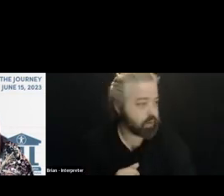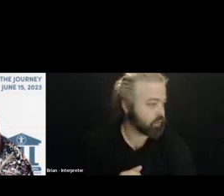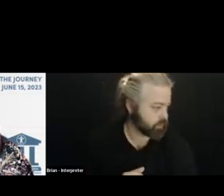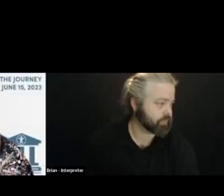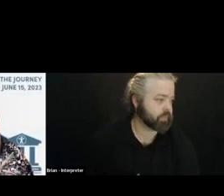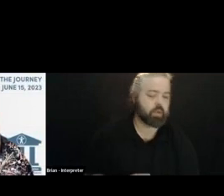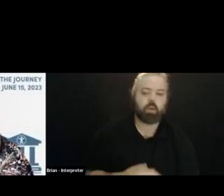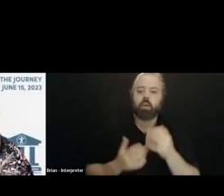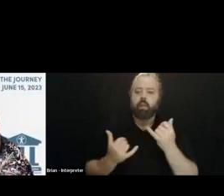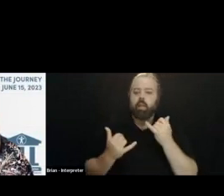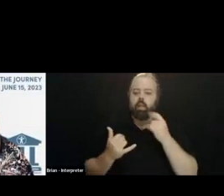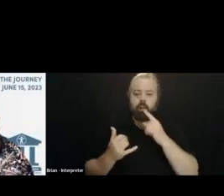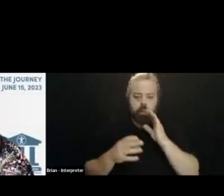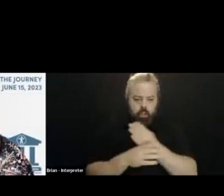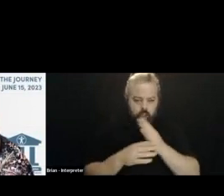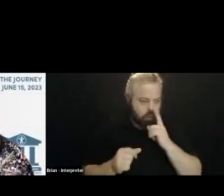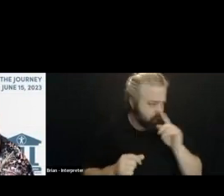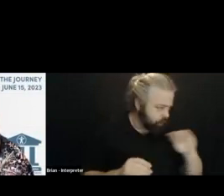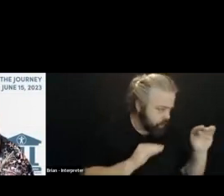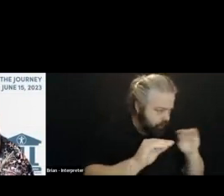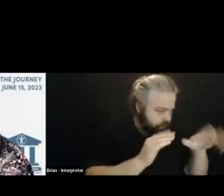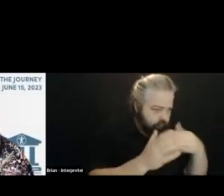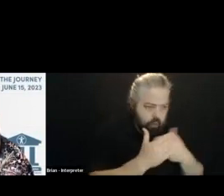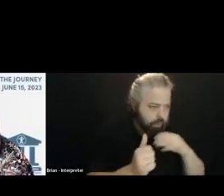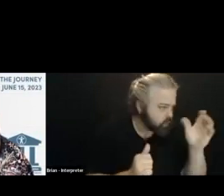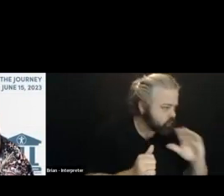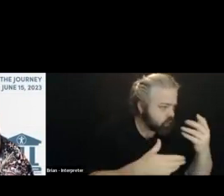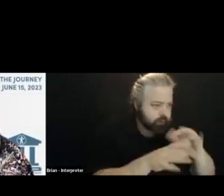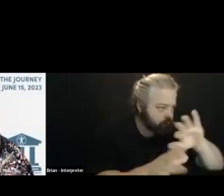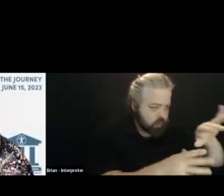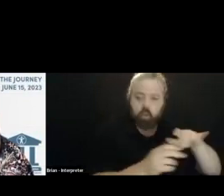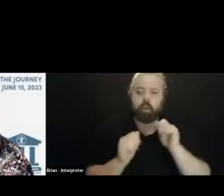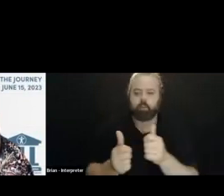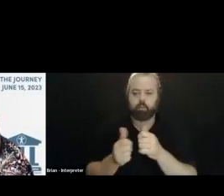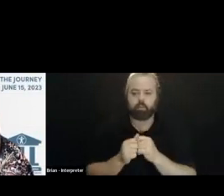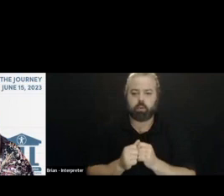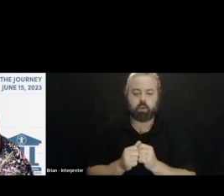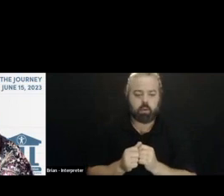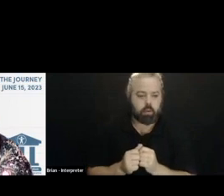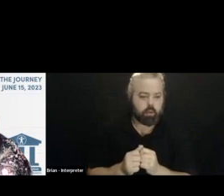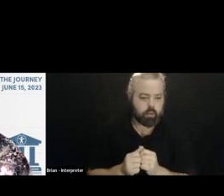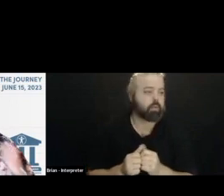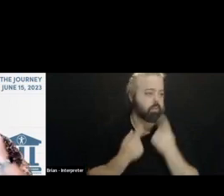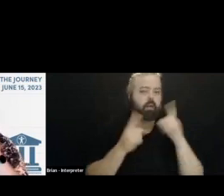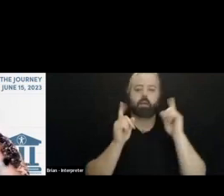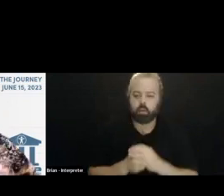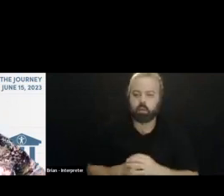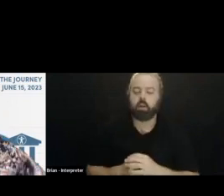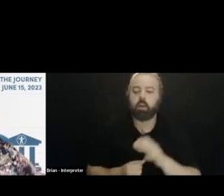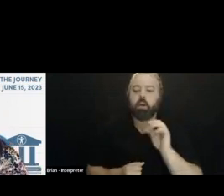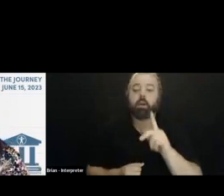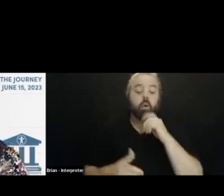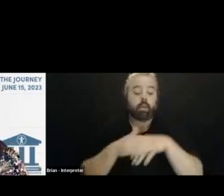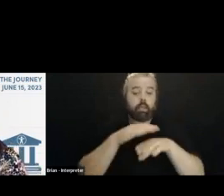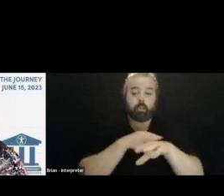all the Zoom windows out of the way. All right, so Zoom windows out of the way. There we go. Accessibility tools